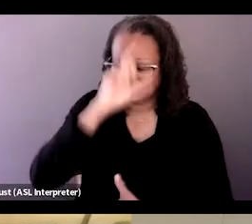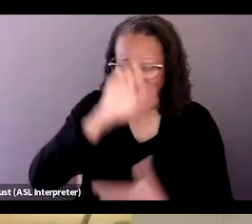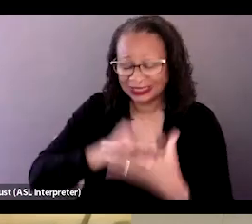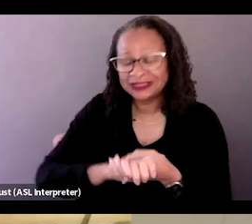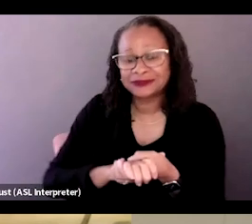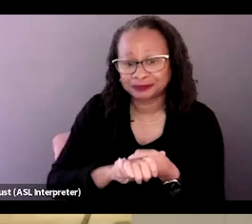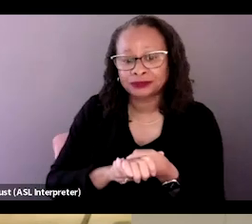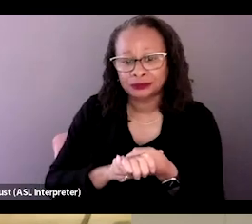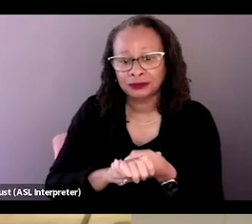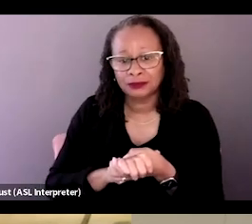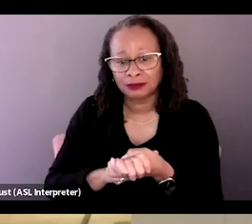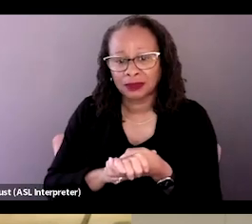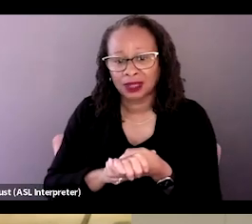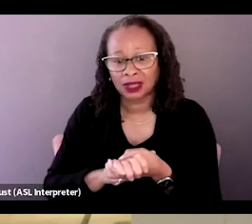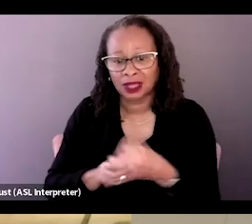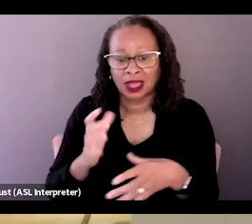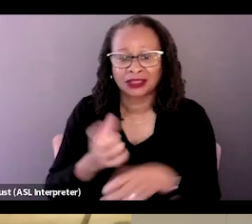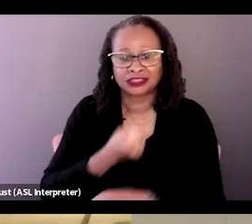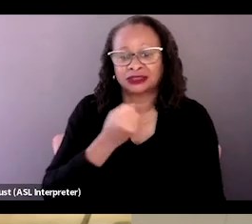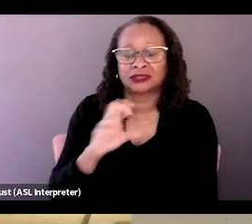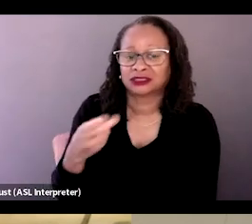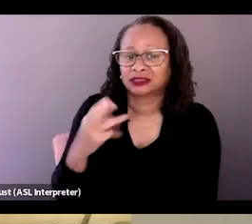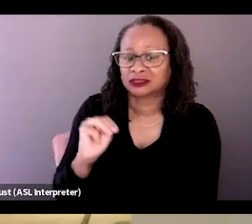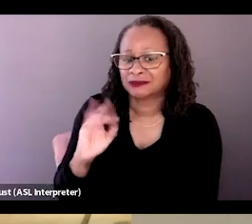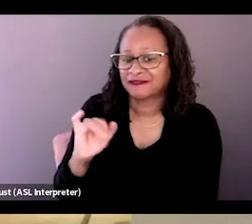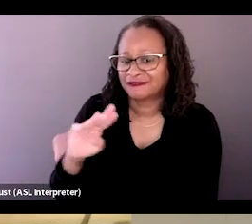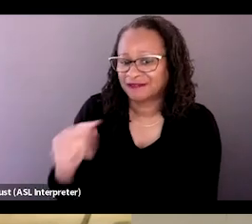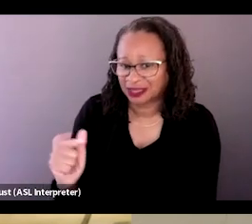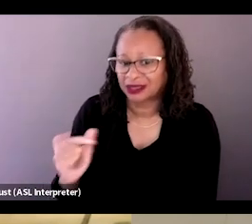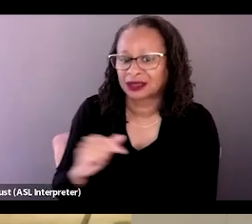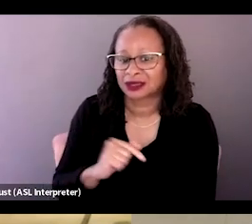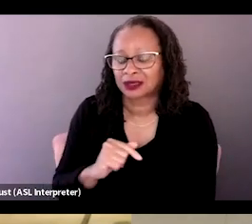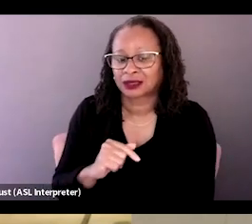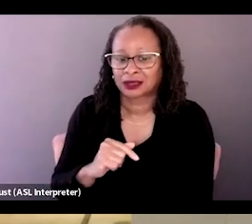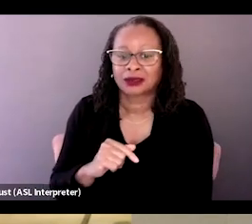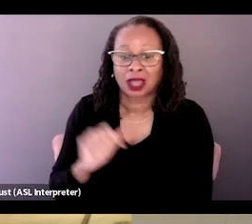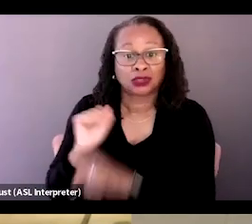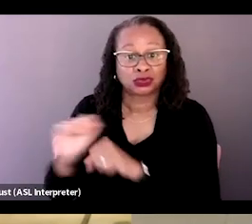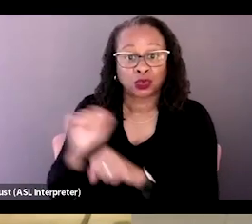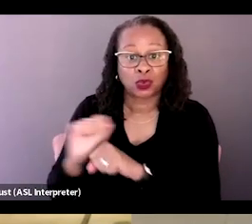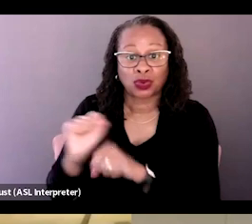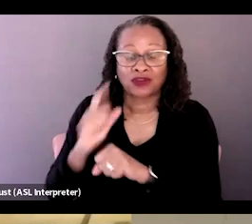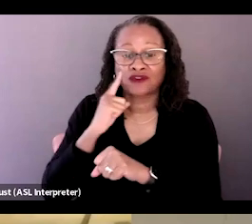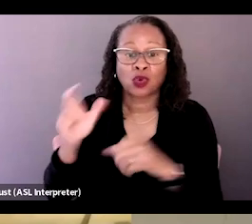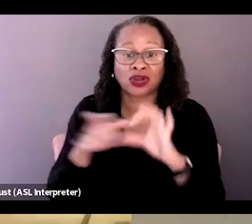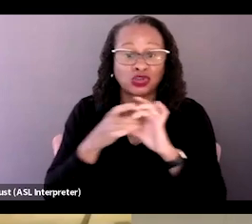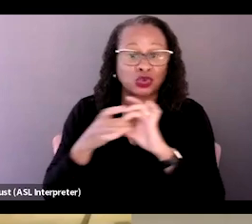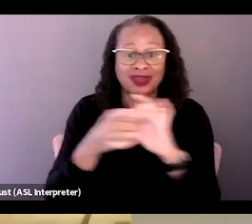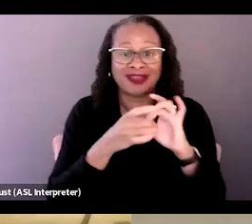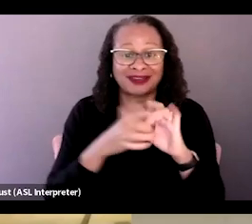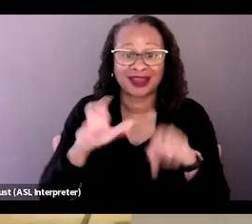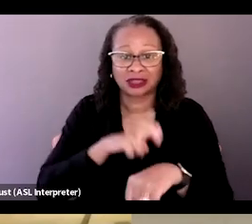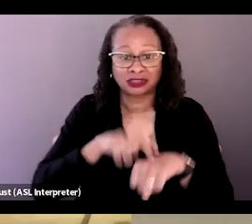the winning of Sinn Féin, who is the party, you know, who like is working for a United Ireland. They